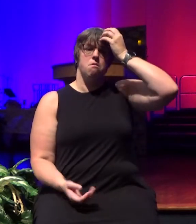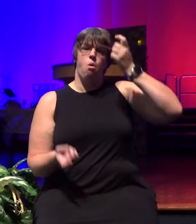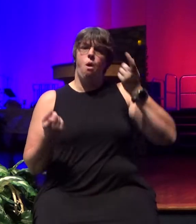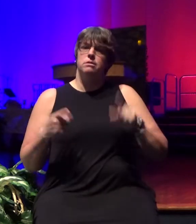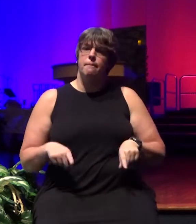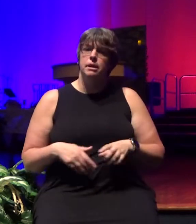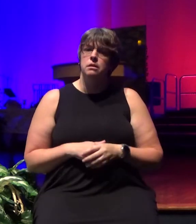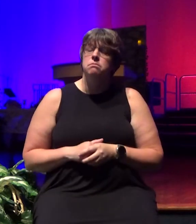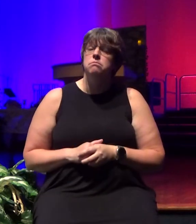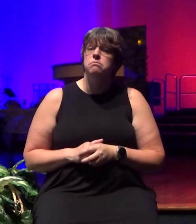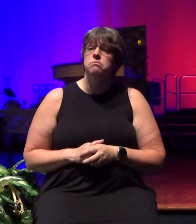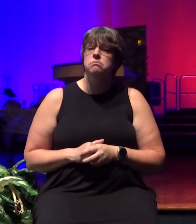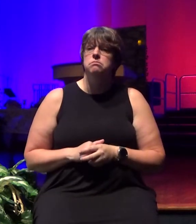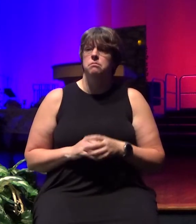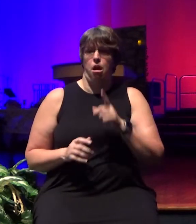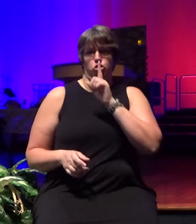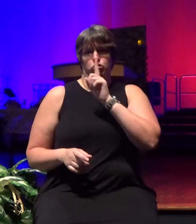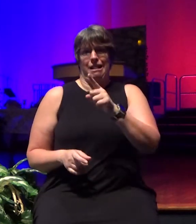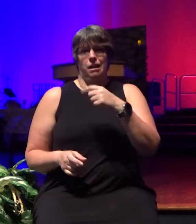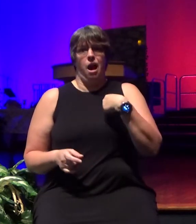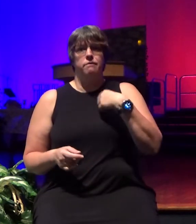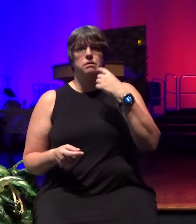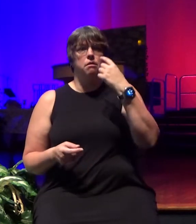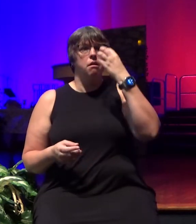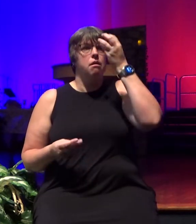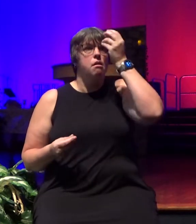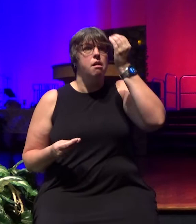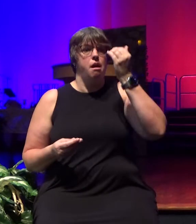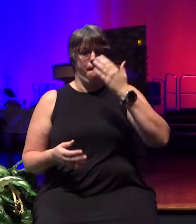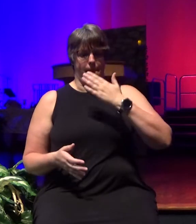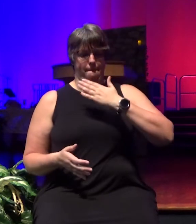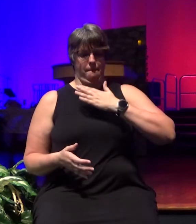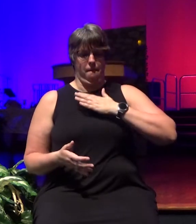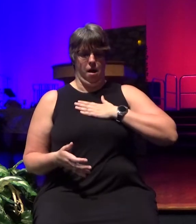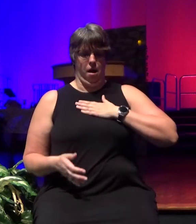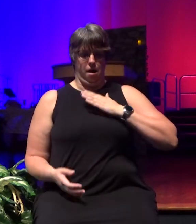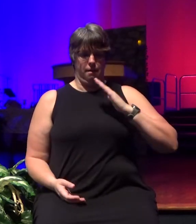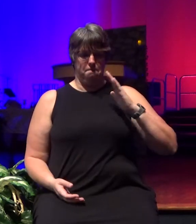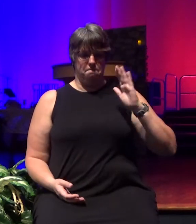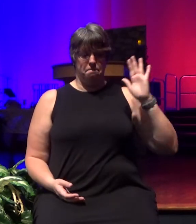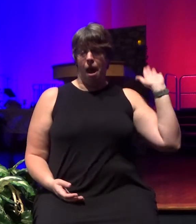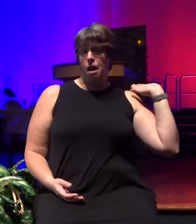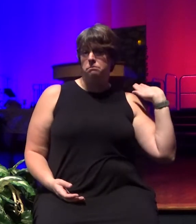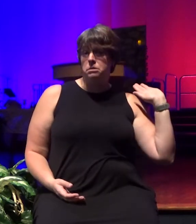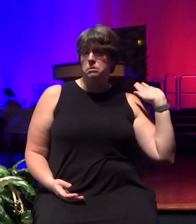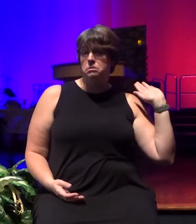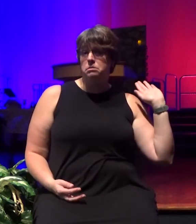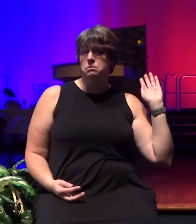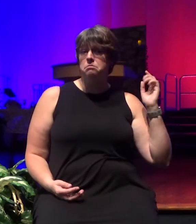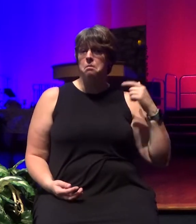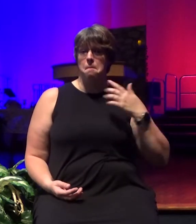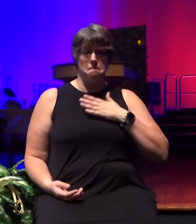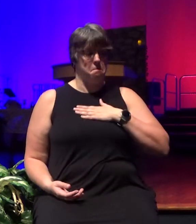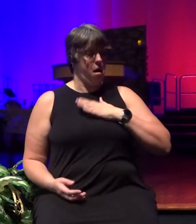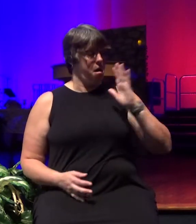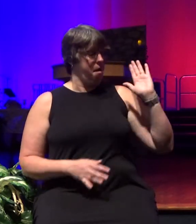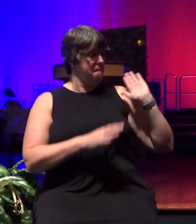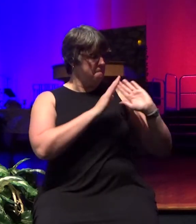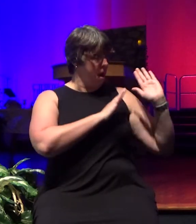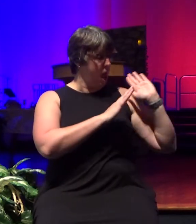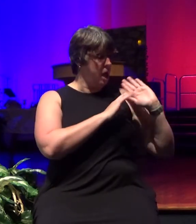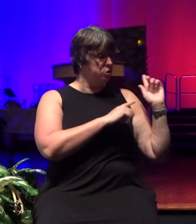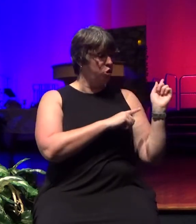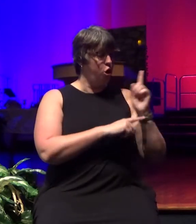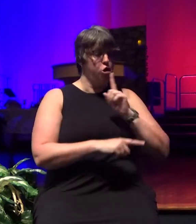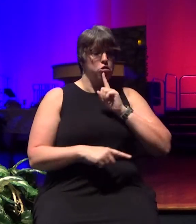with the past? My past. Is my past a rich treasure trove that I cherish and all of its lessons that